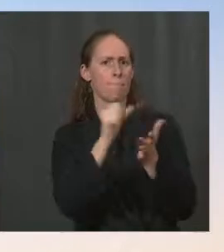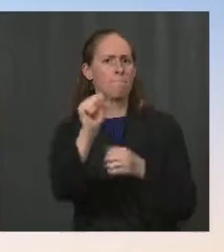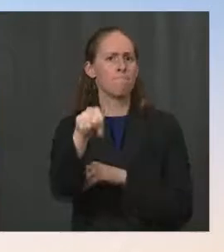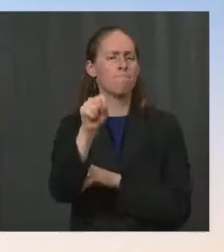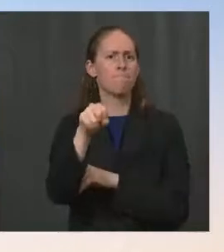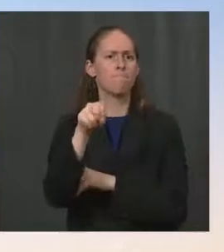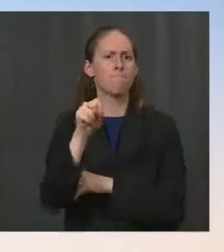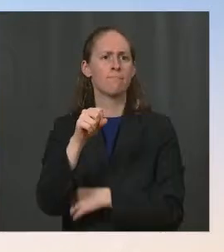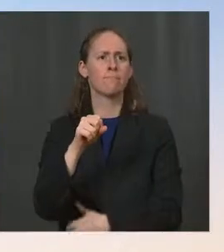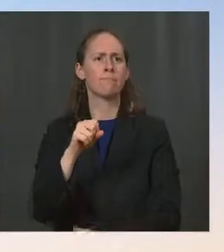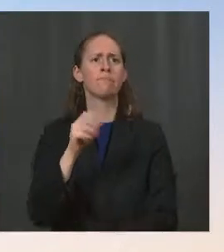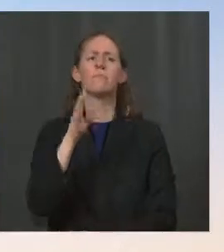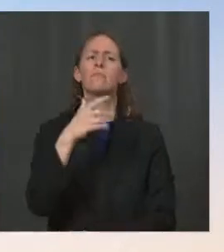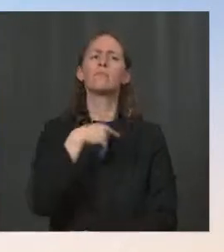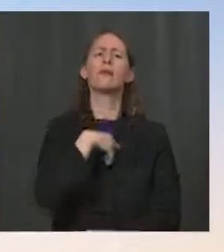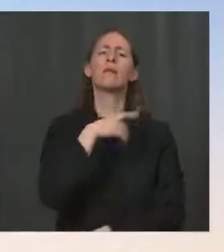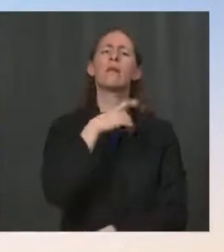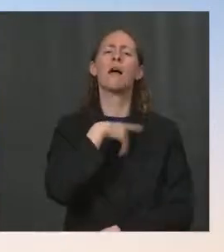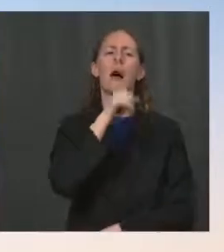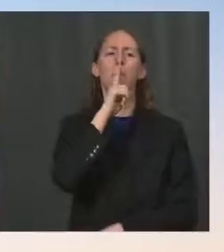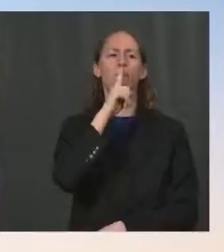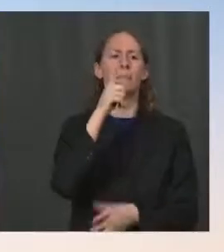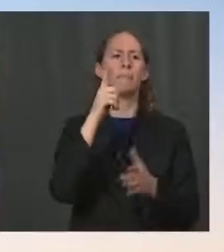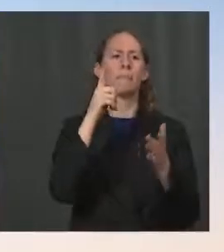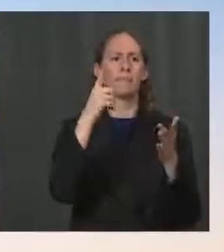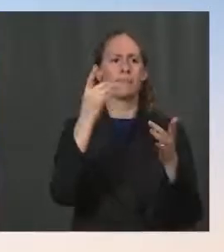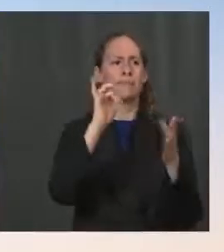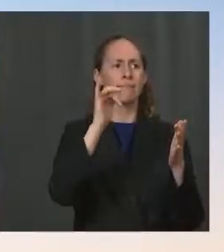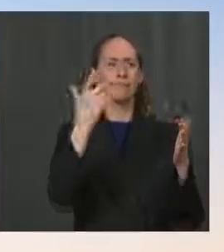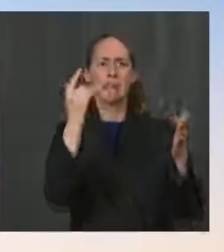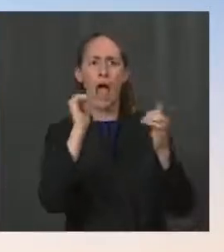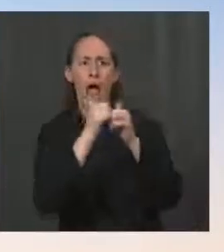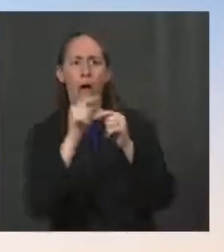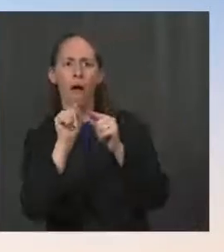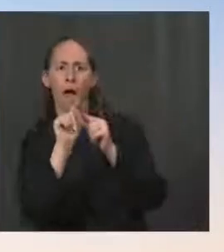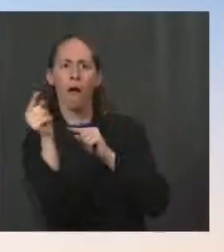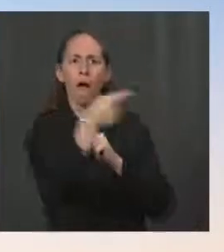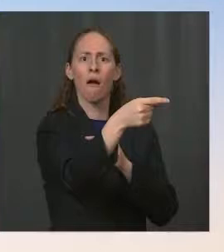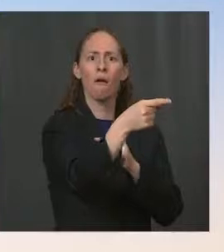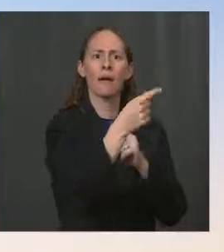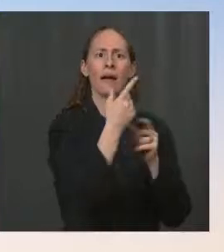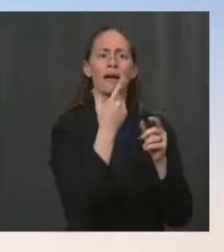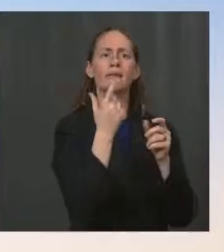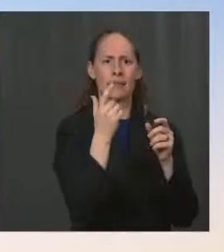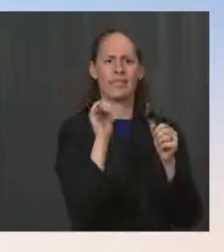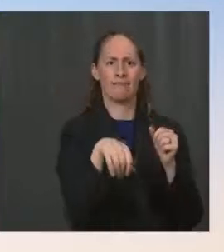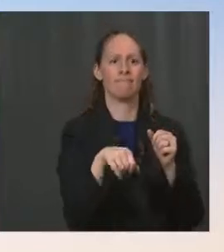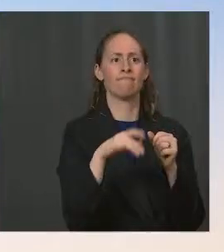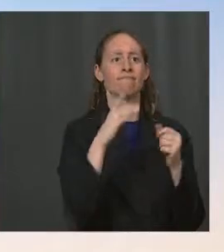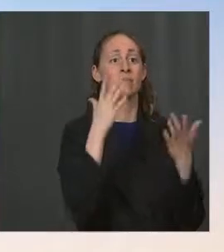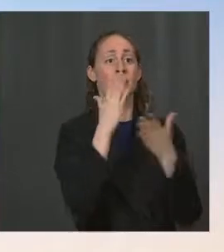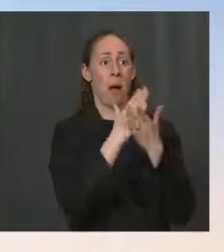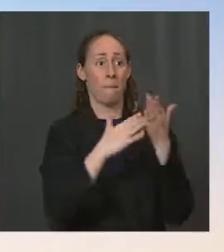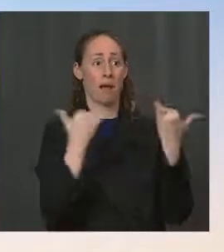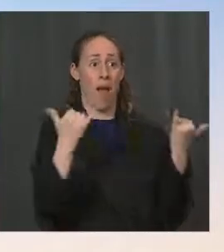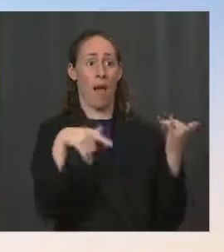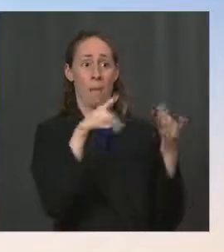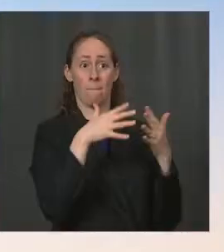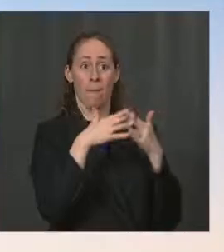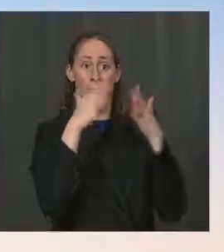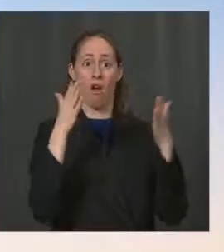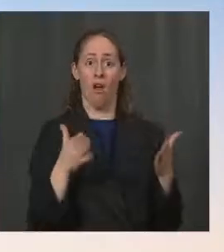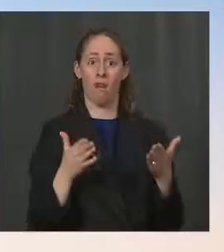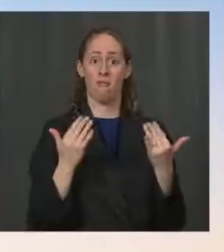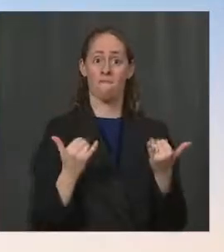some of this is there are steps, as we have seen over the course of the last few weeks, where individual American citizens are able to depart